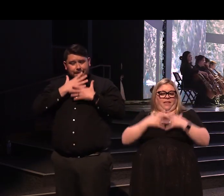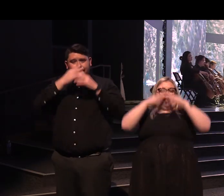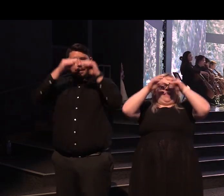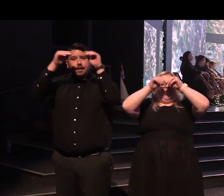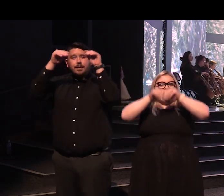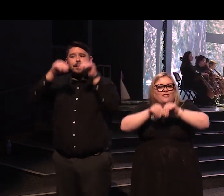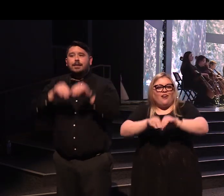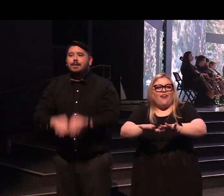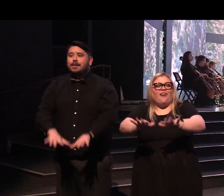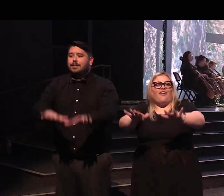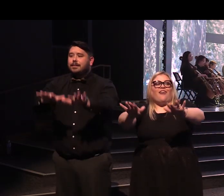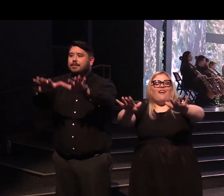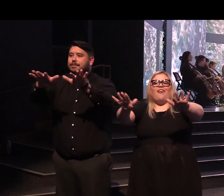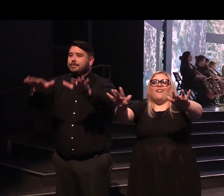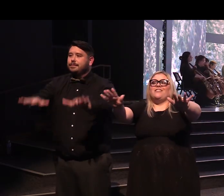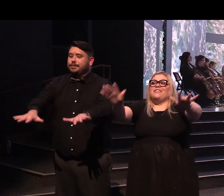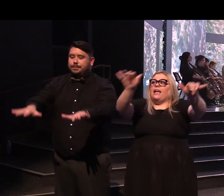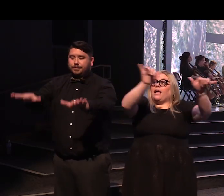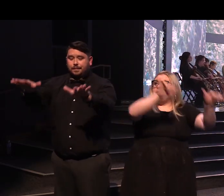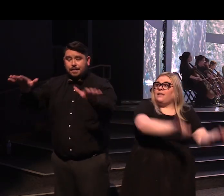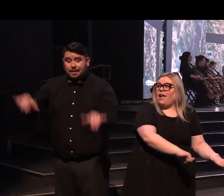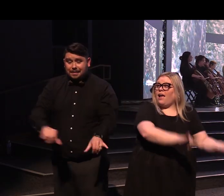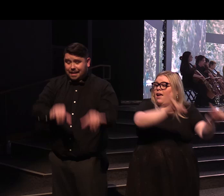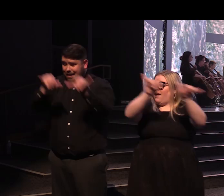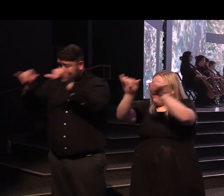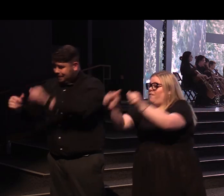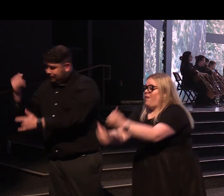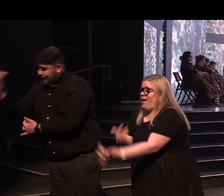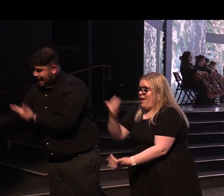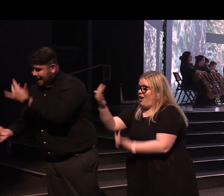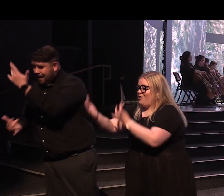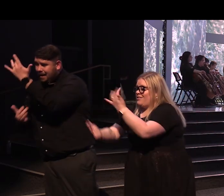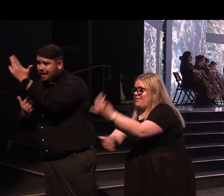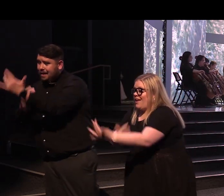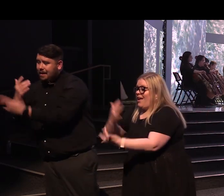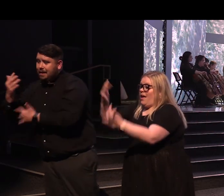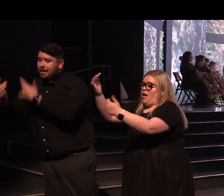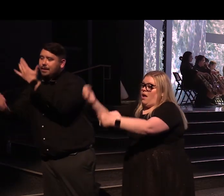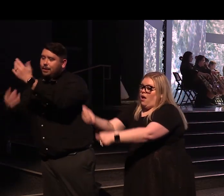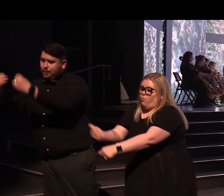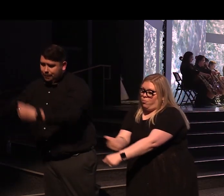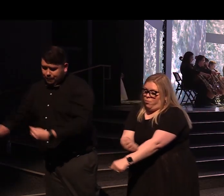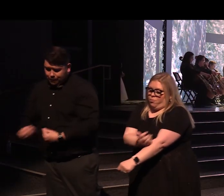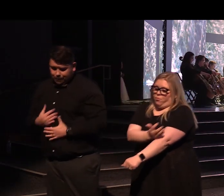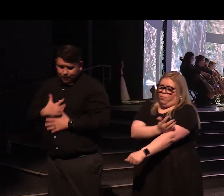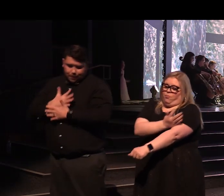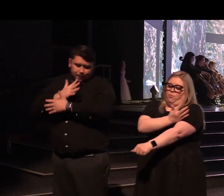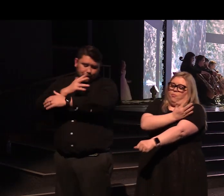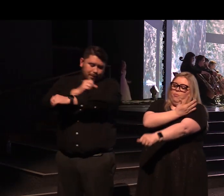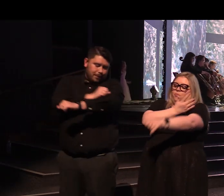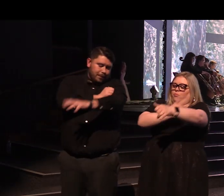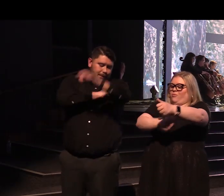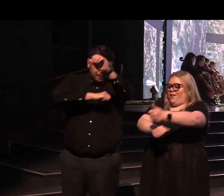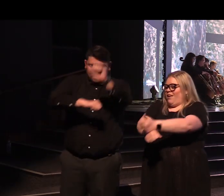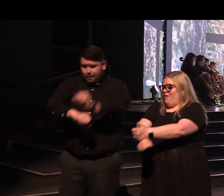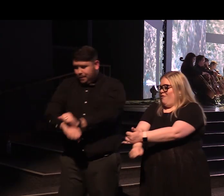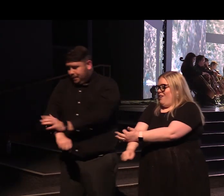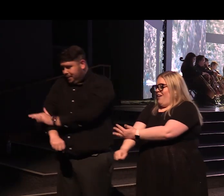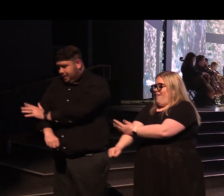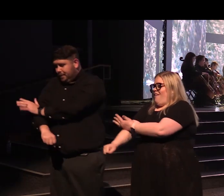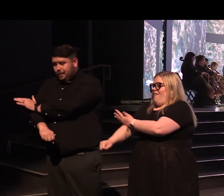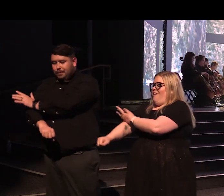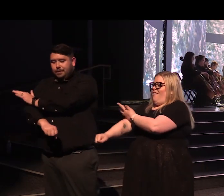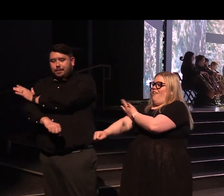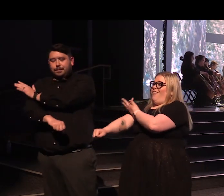the feeling starts. And like a fire inside, it touches